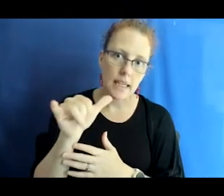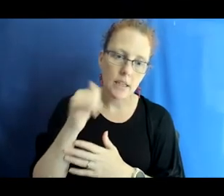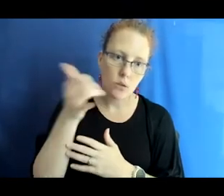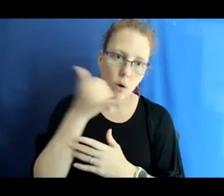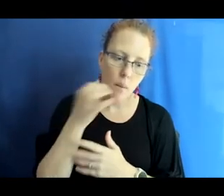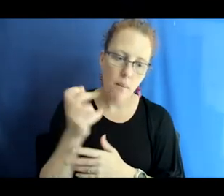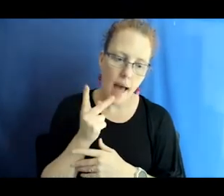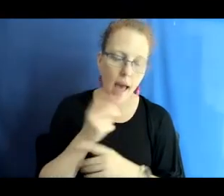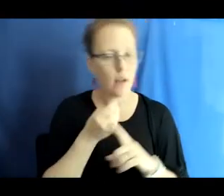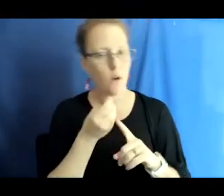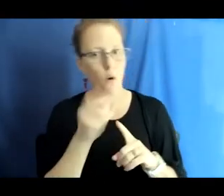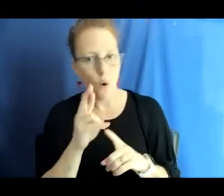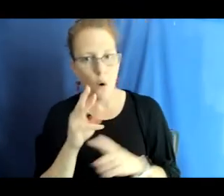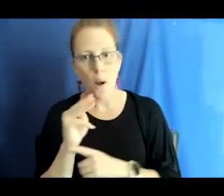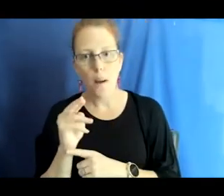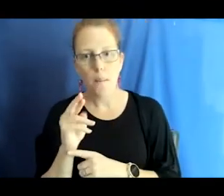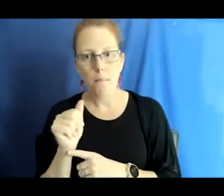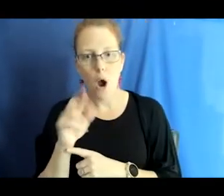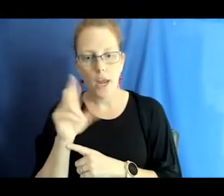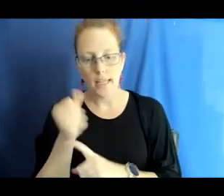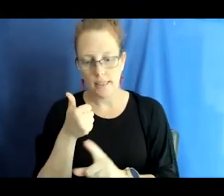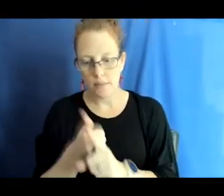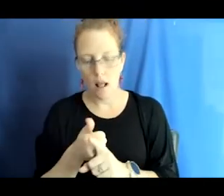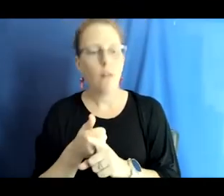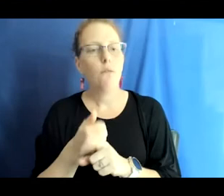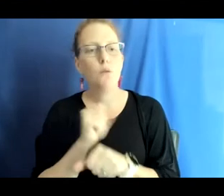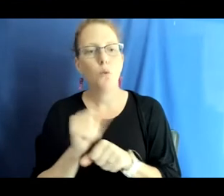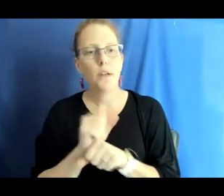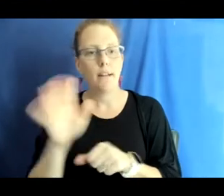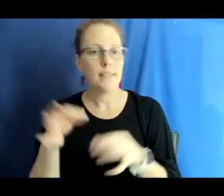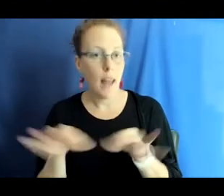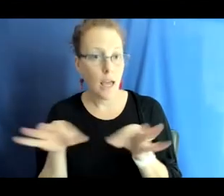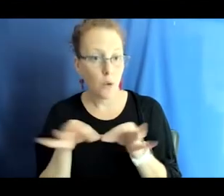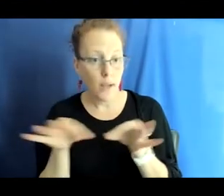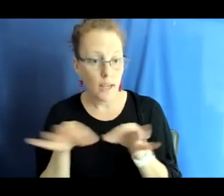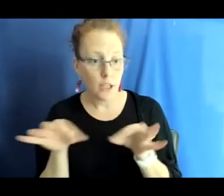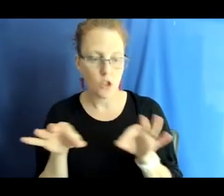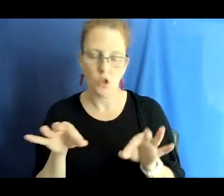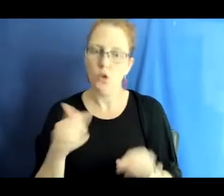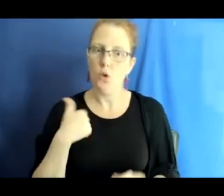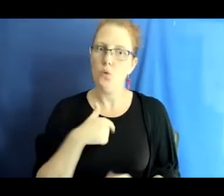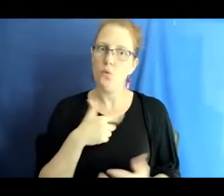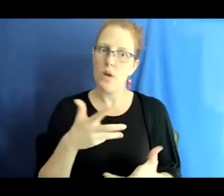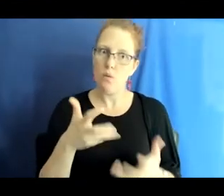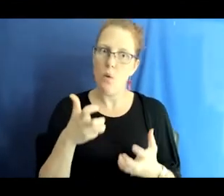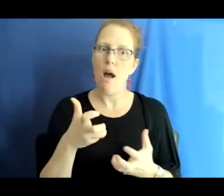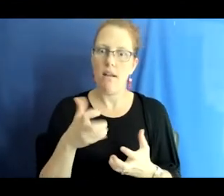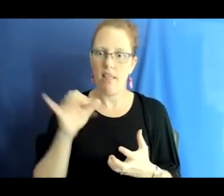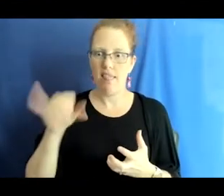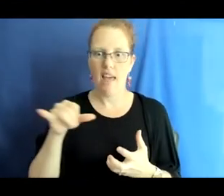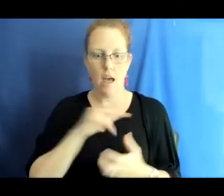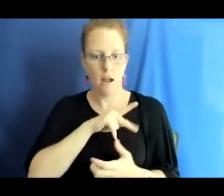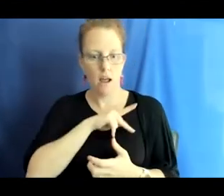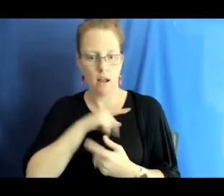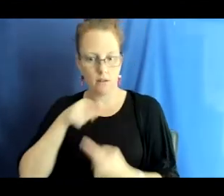kind of feed off whatever mood and whatever vibe that was in the actual